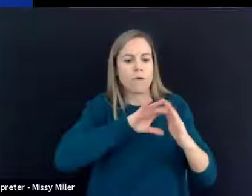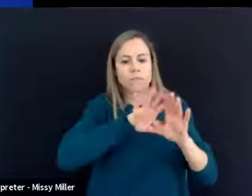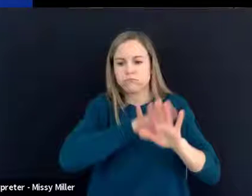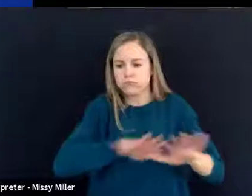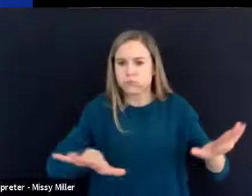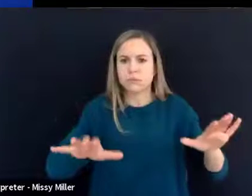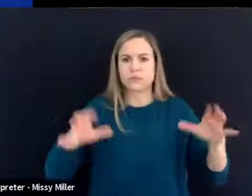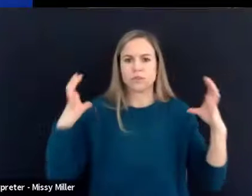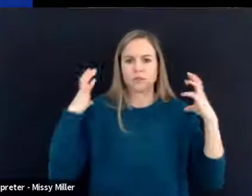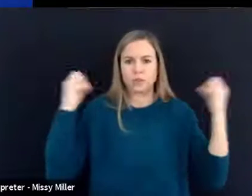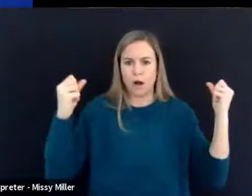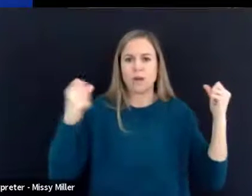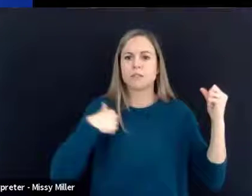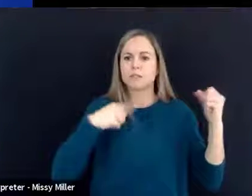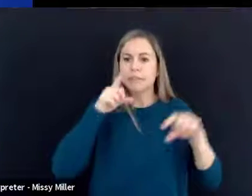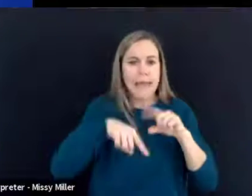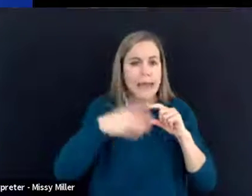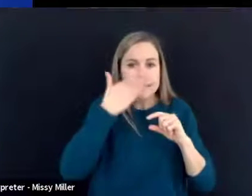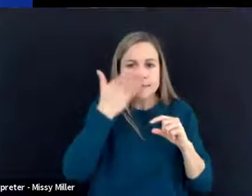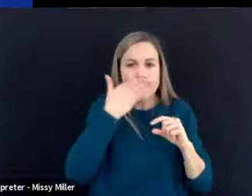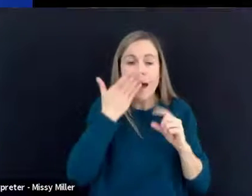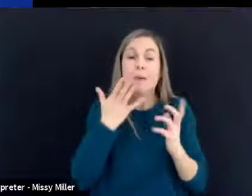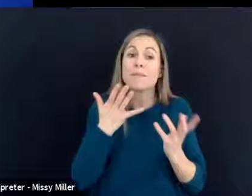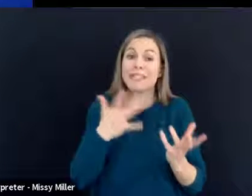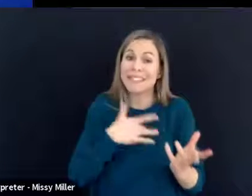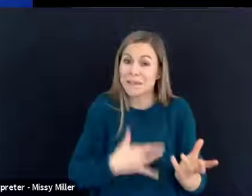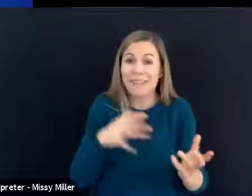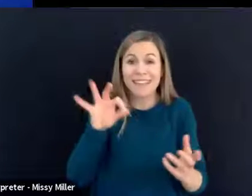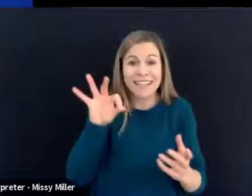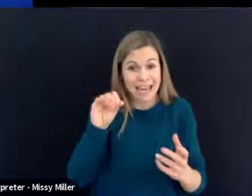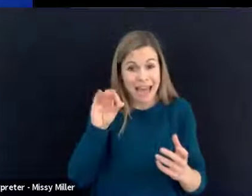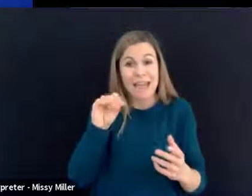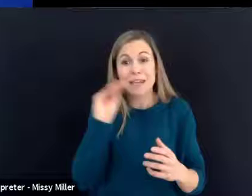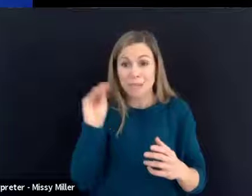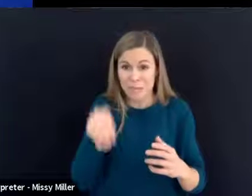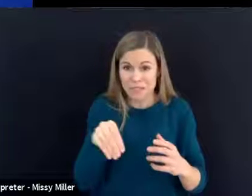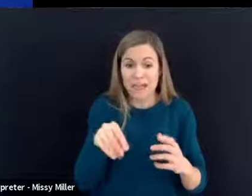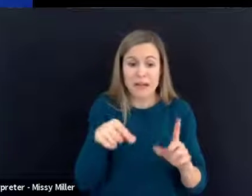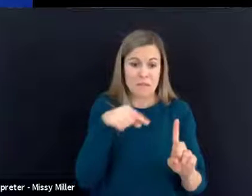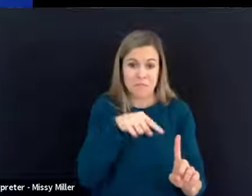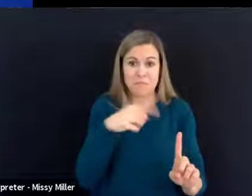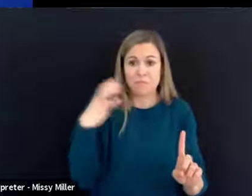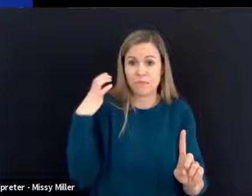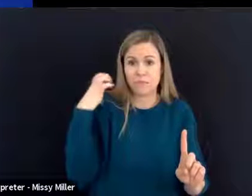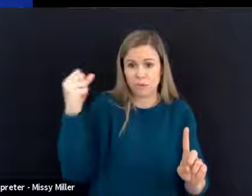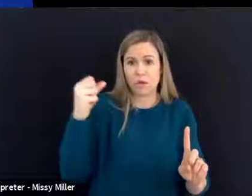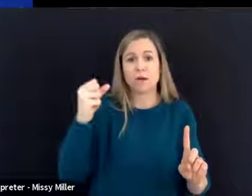is estimated to be more than 90% of individuals who are